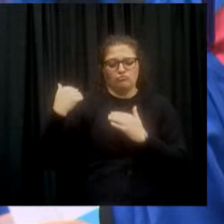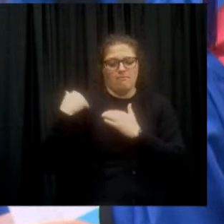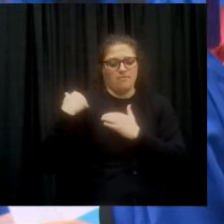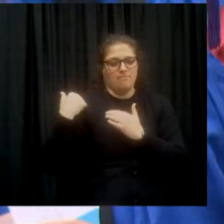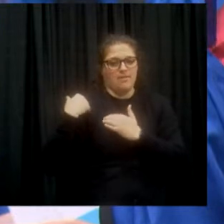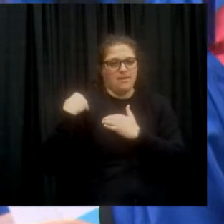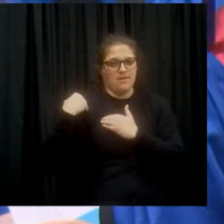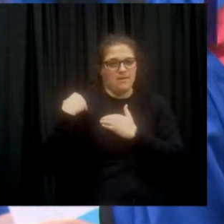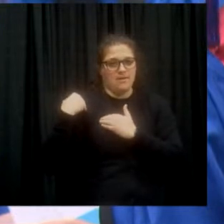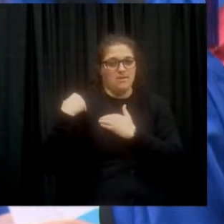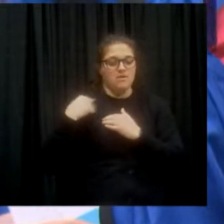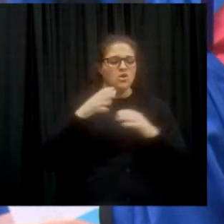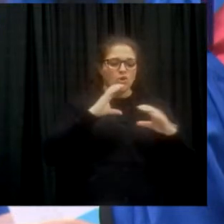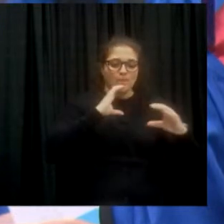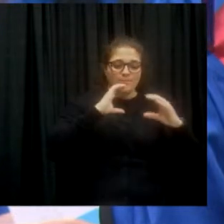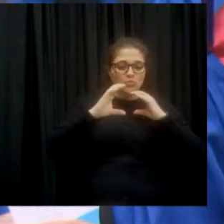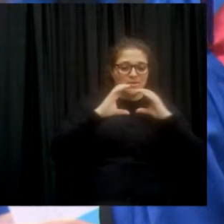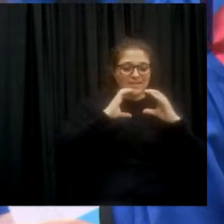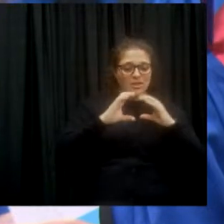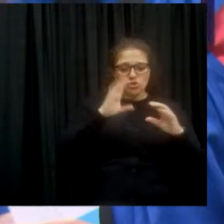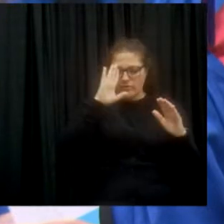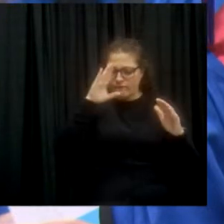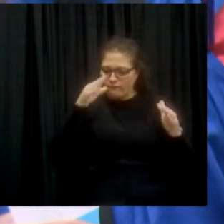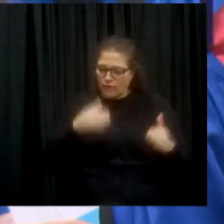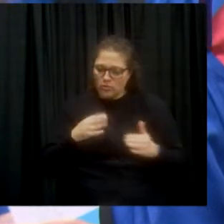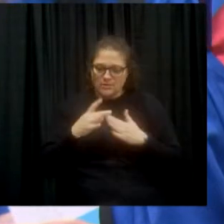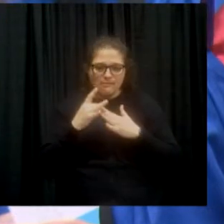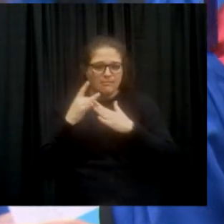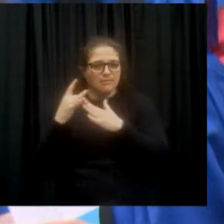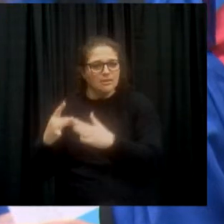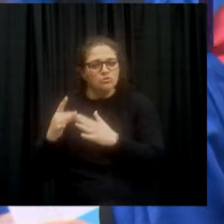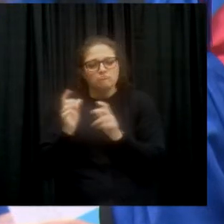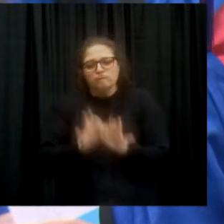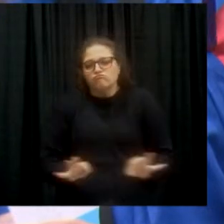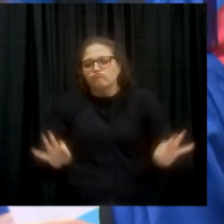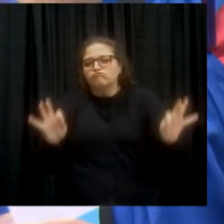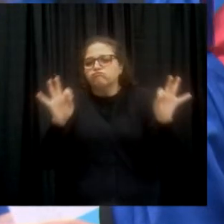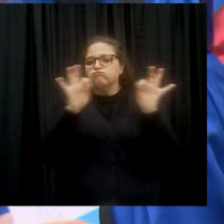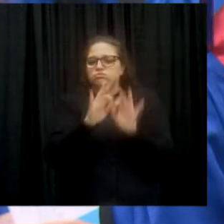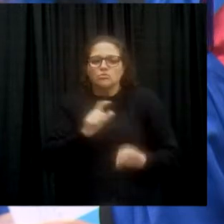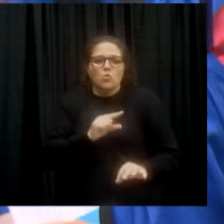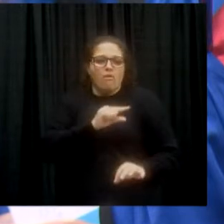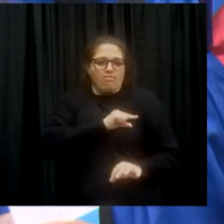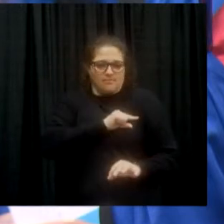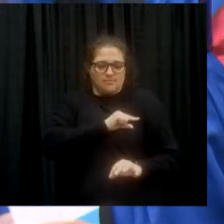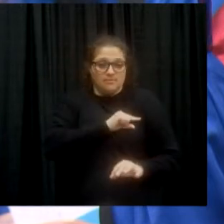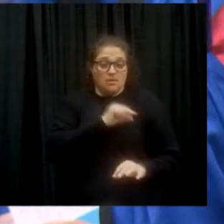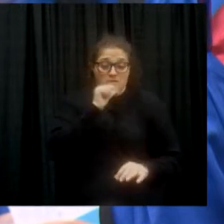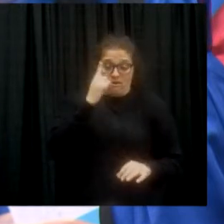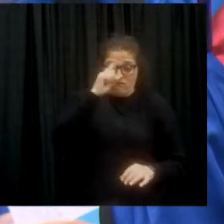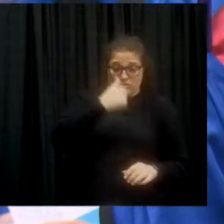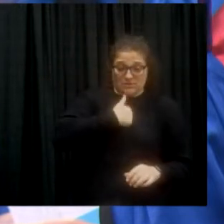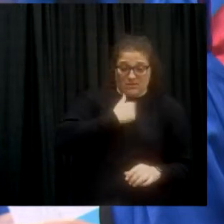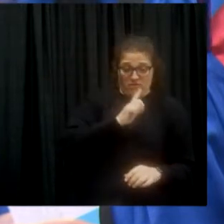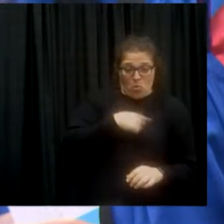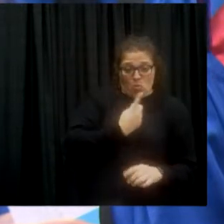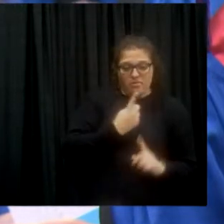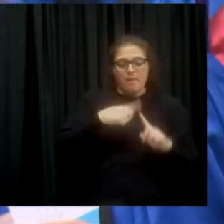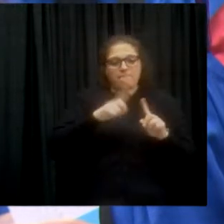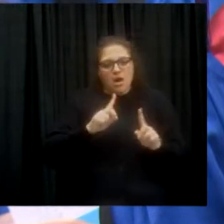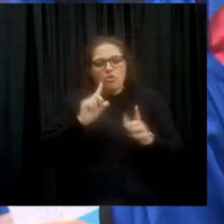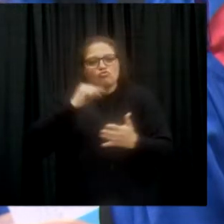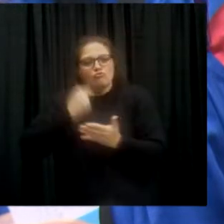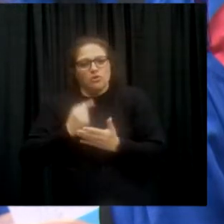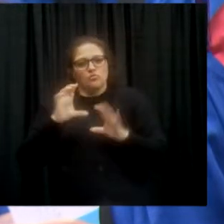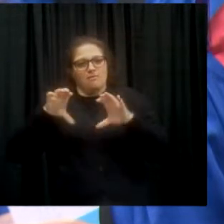responsibility. Communication, dedication, and leadership are the qualities I've learned to embody, not just to myself, but to the